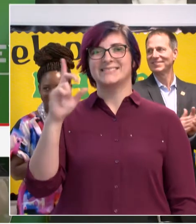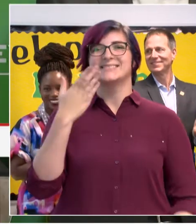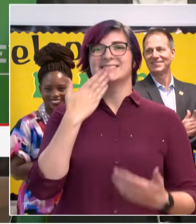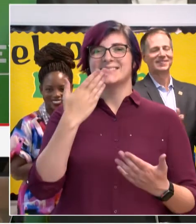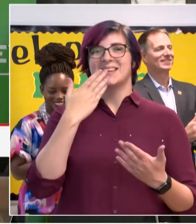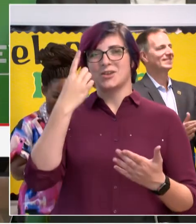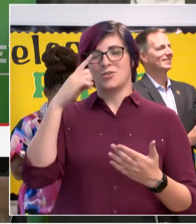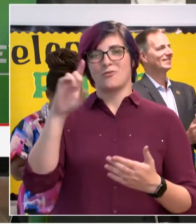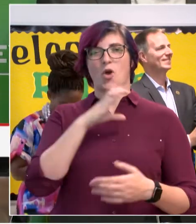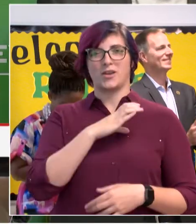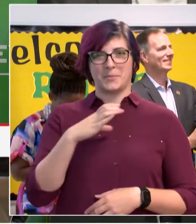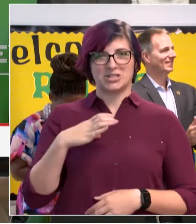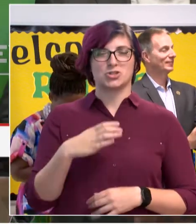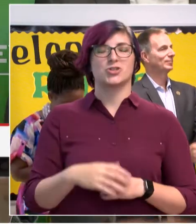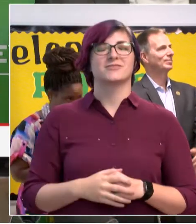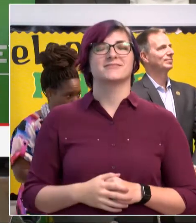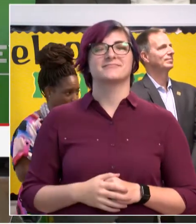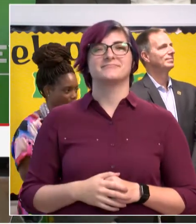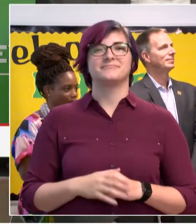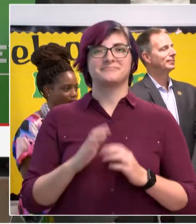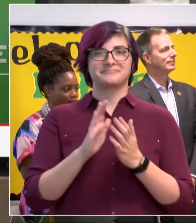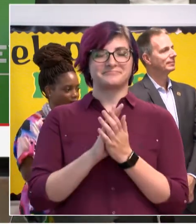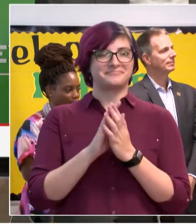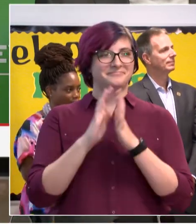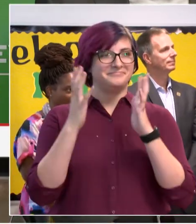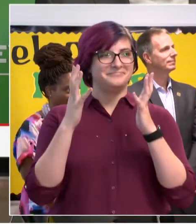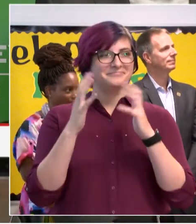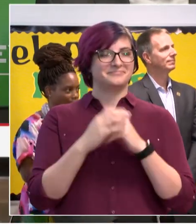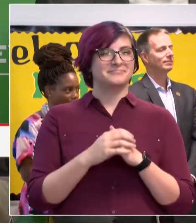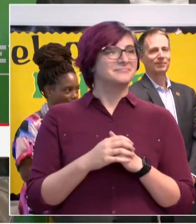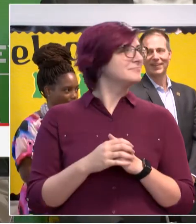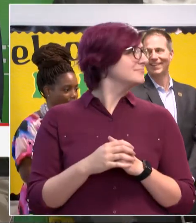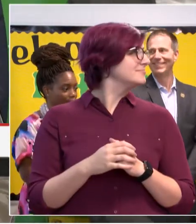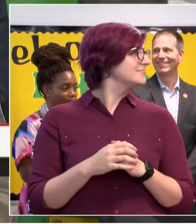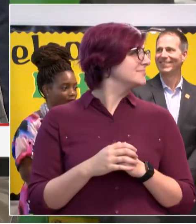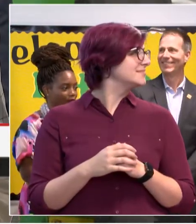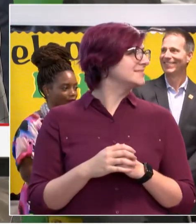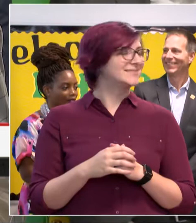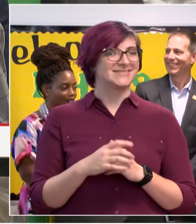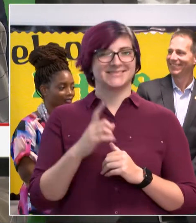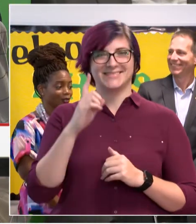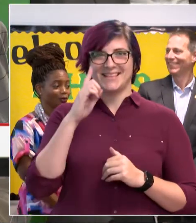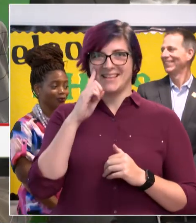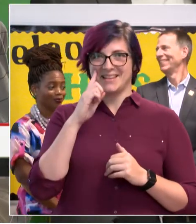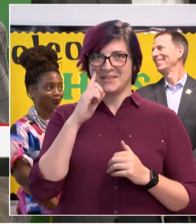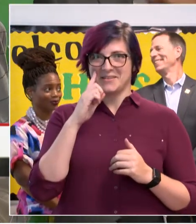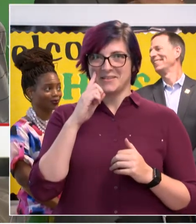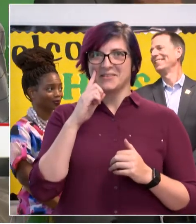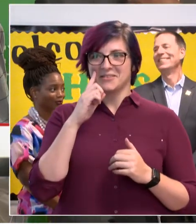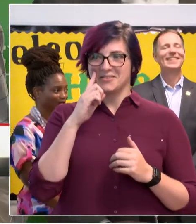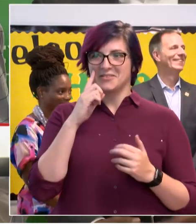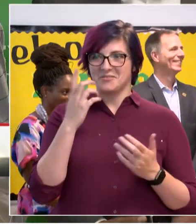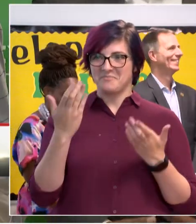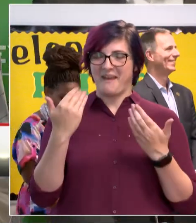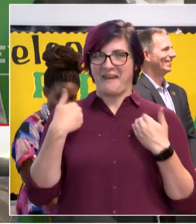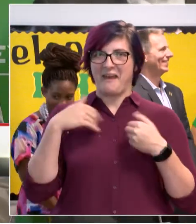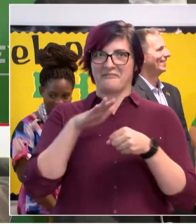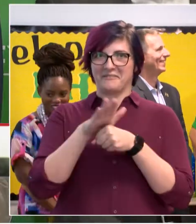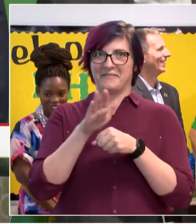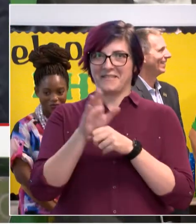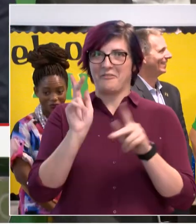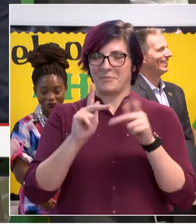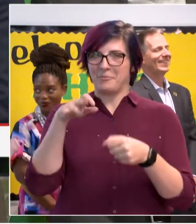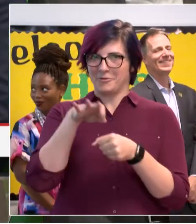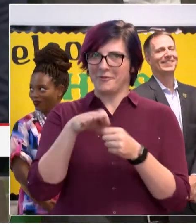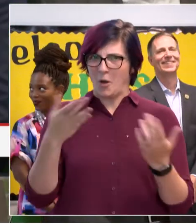commissioners. I think you guys might have a quorum or almost be to a quorum. Nice job. All